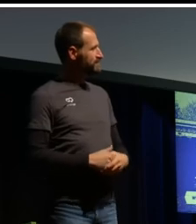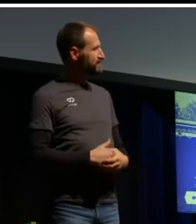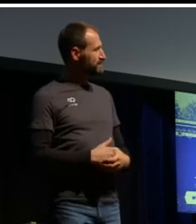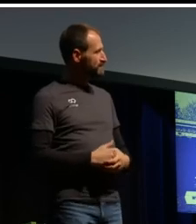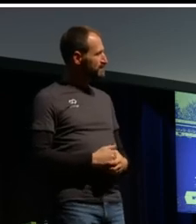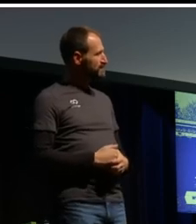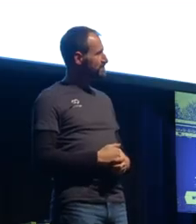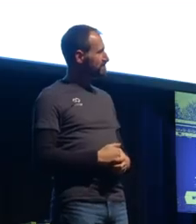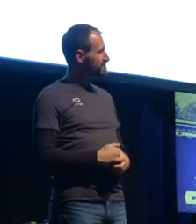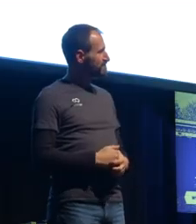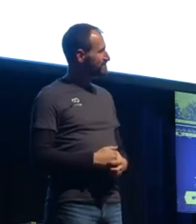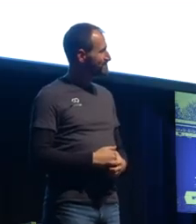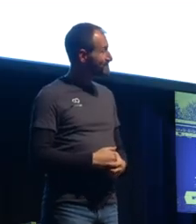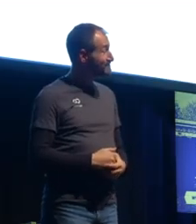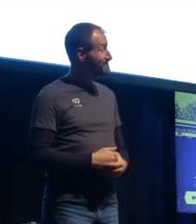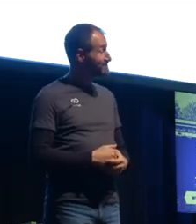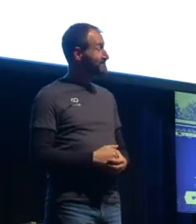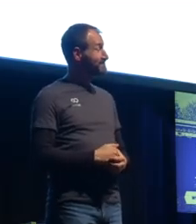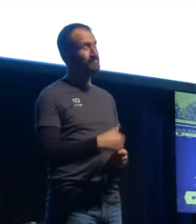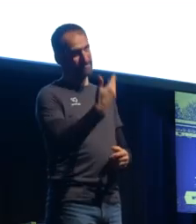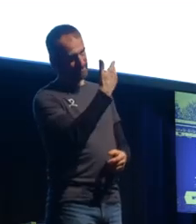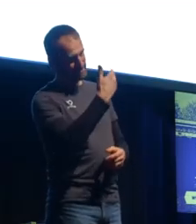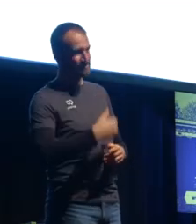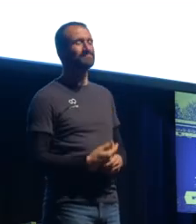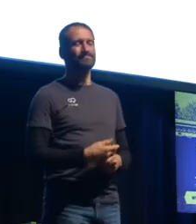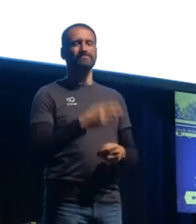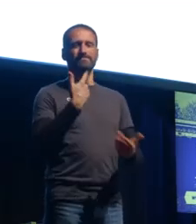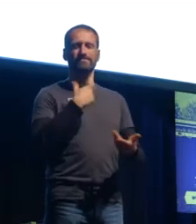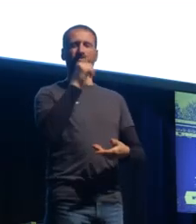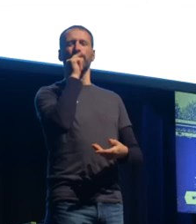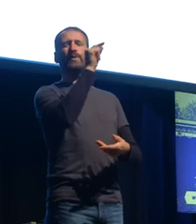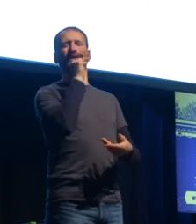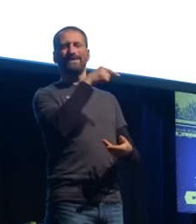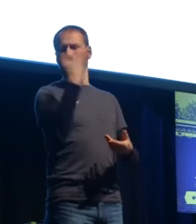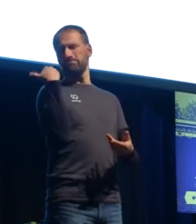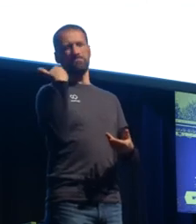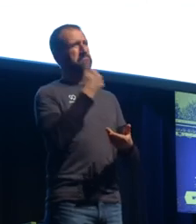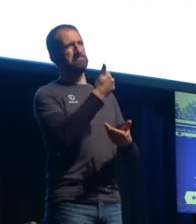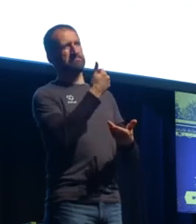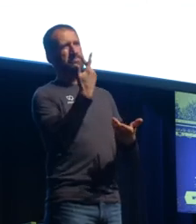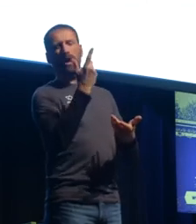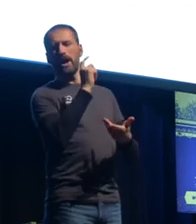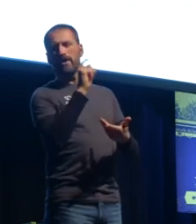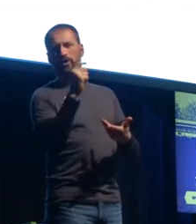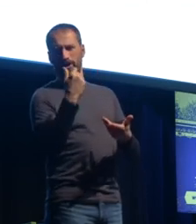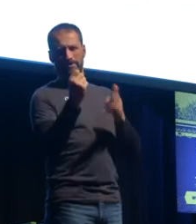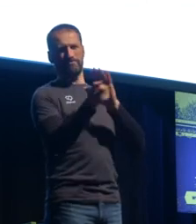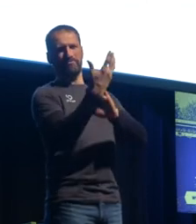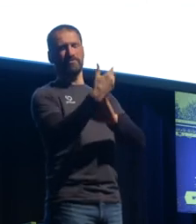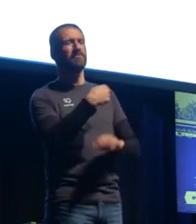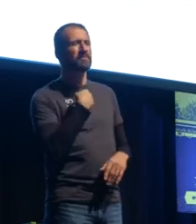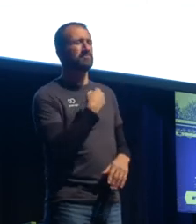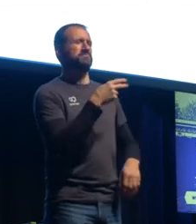If I can get it to come up. All right. So I saw this tweet a few weeks ago, and she